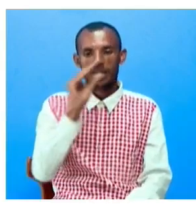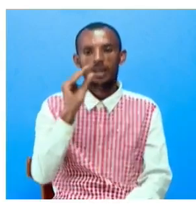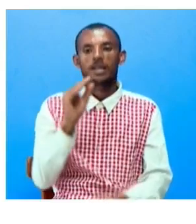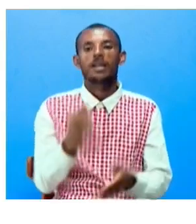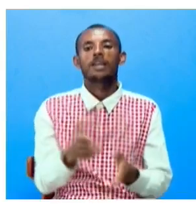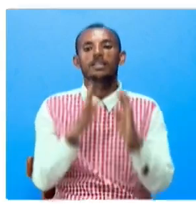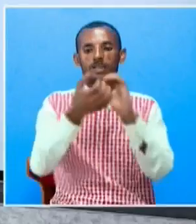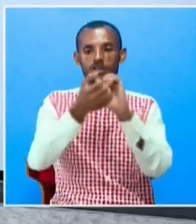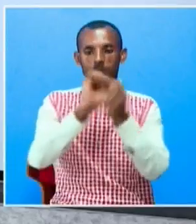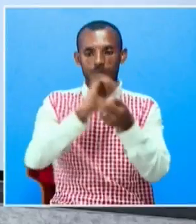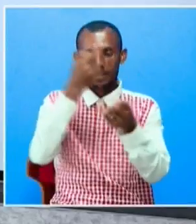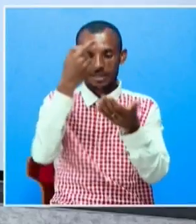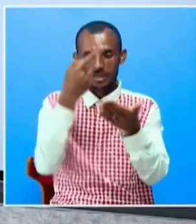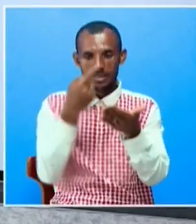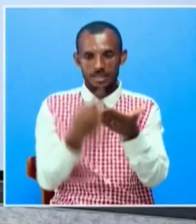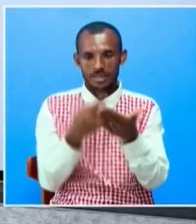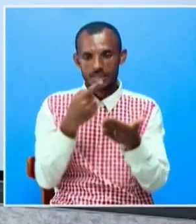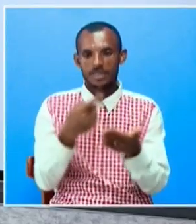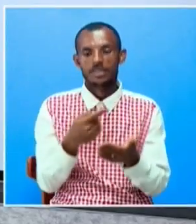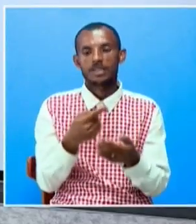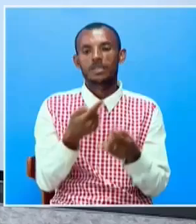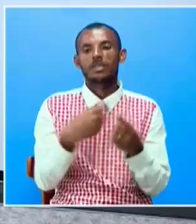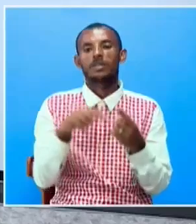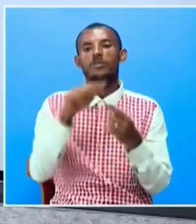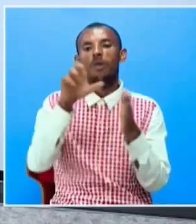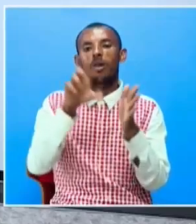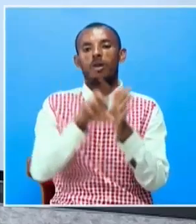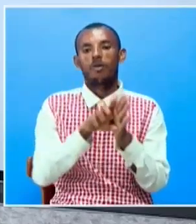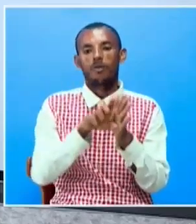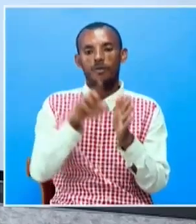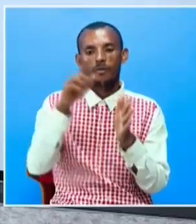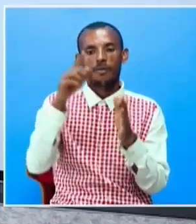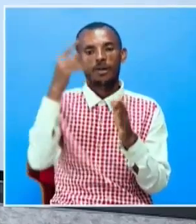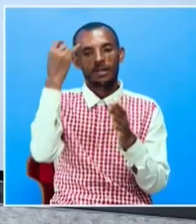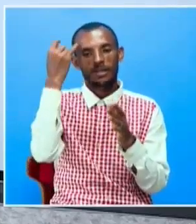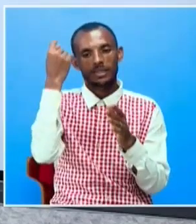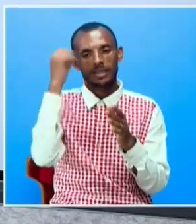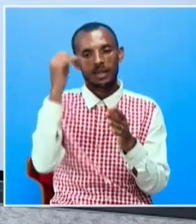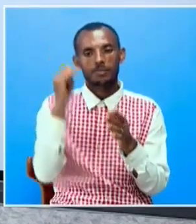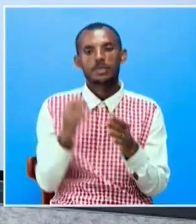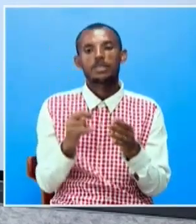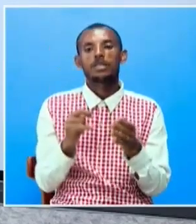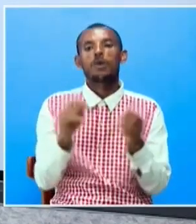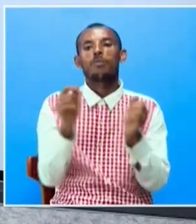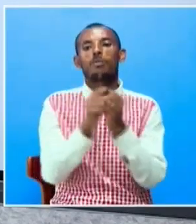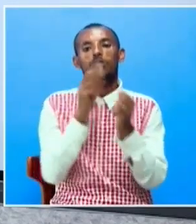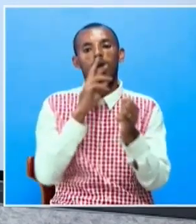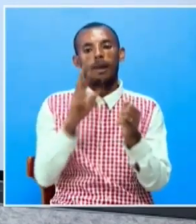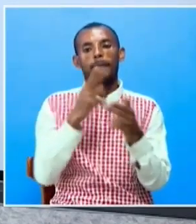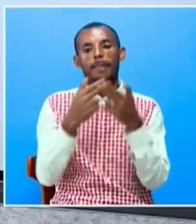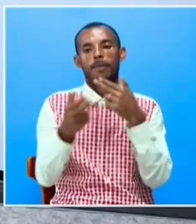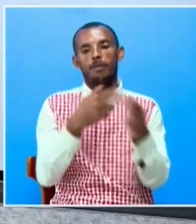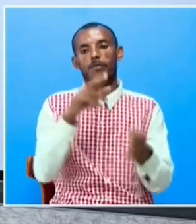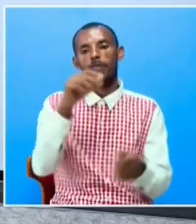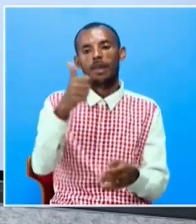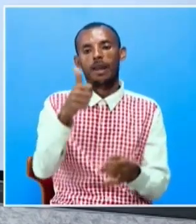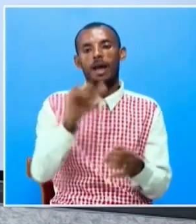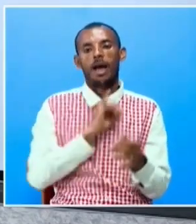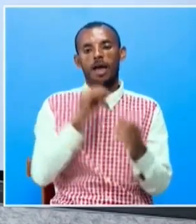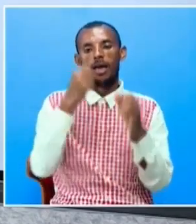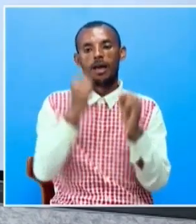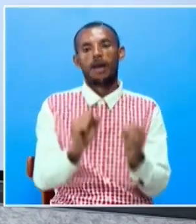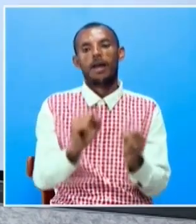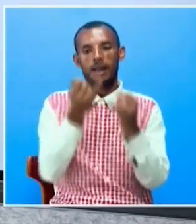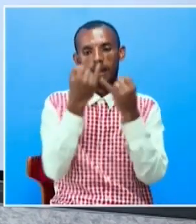this into lowest term. As you can see, both are multiple of 10, so I can divide both